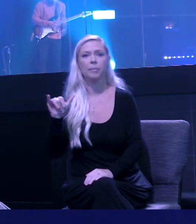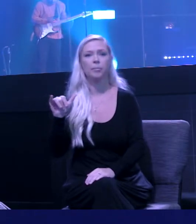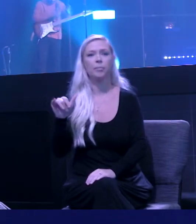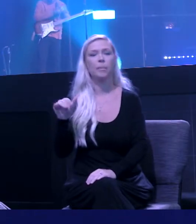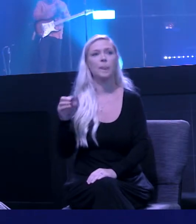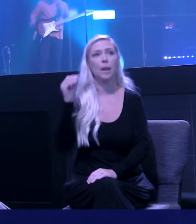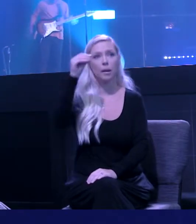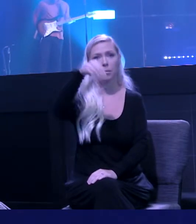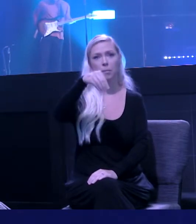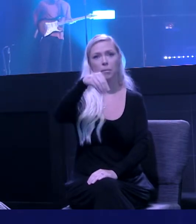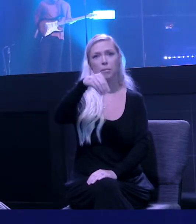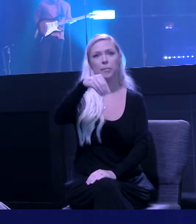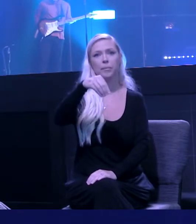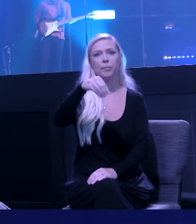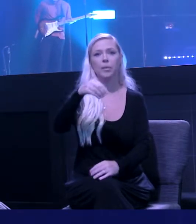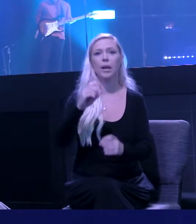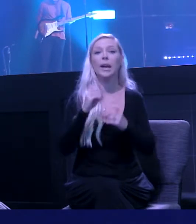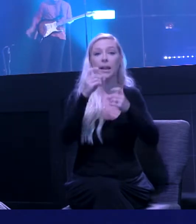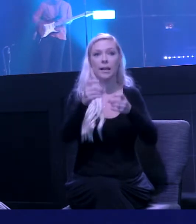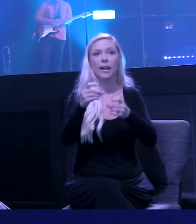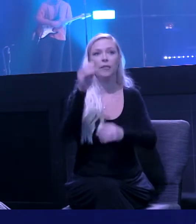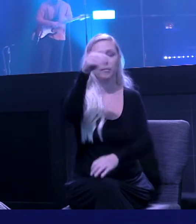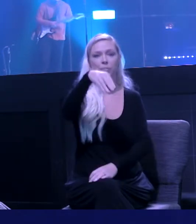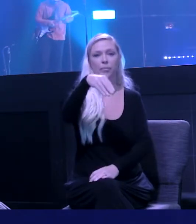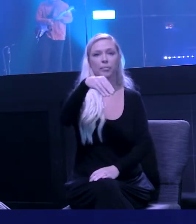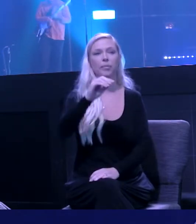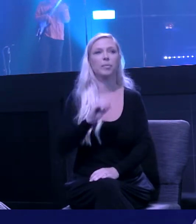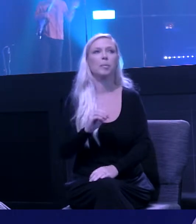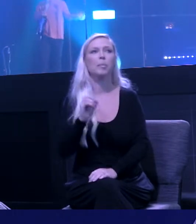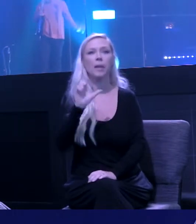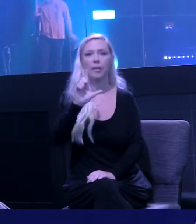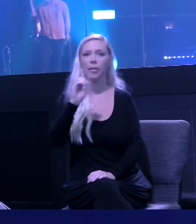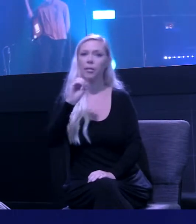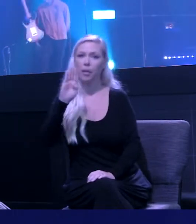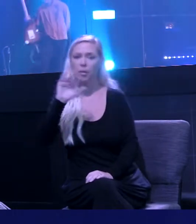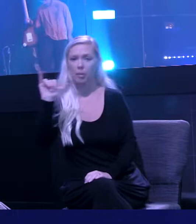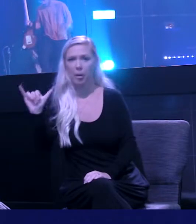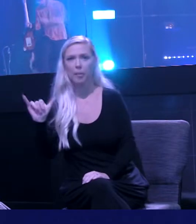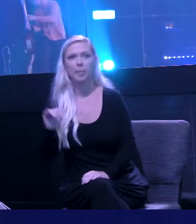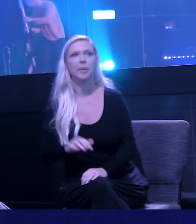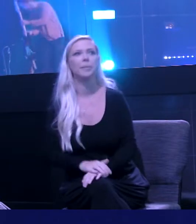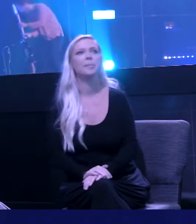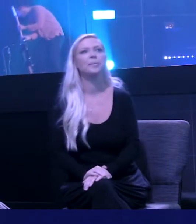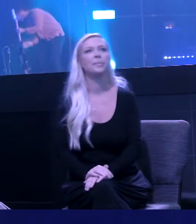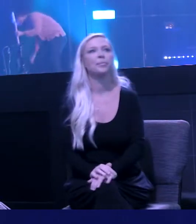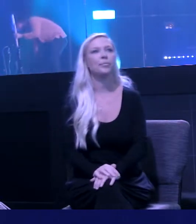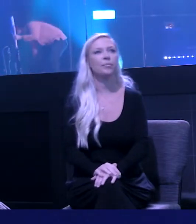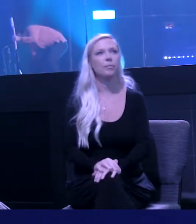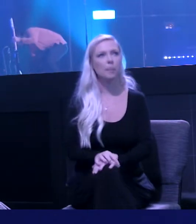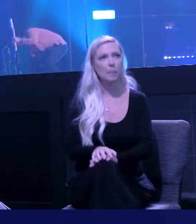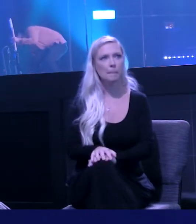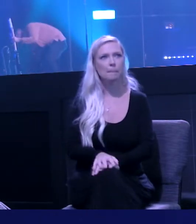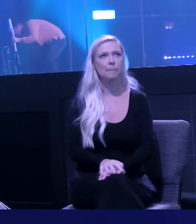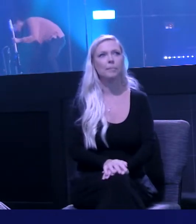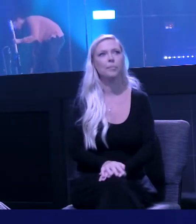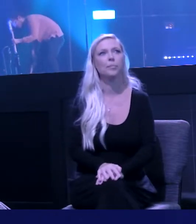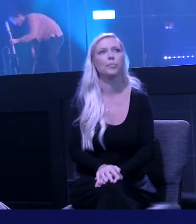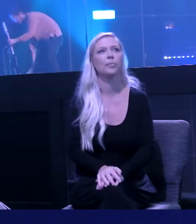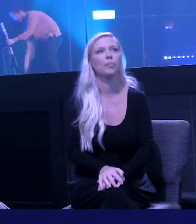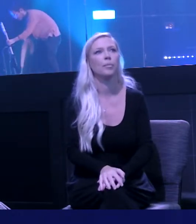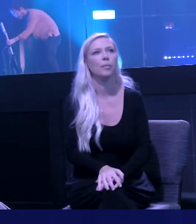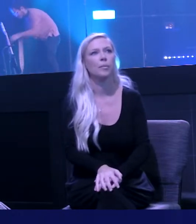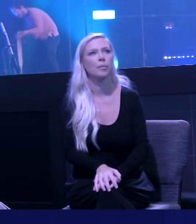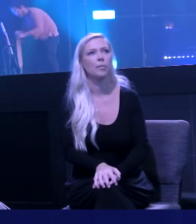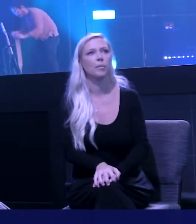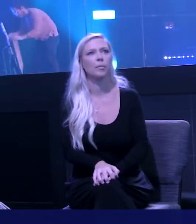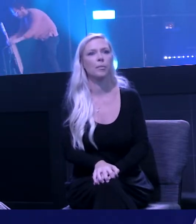those Connect cards, but if you came today prepared to give, you can do so. Just put your tithes and your offerings in any of those giving